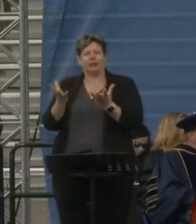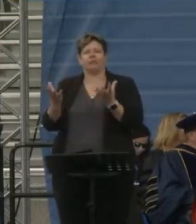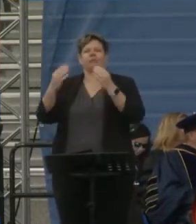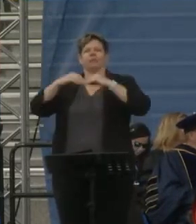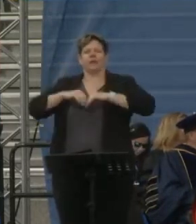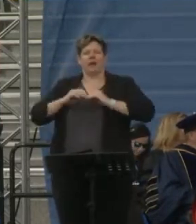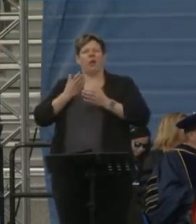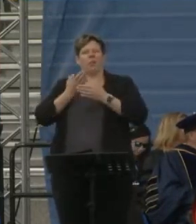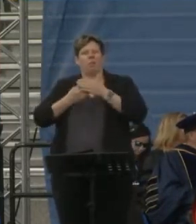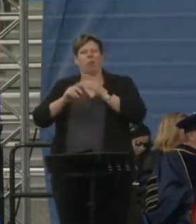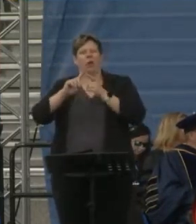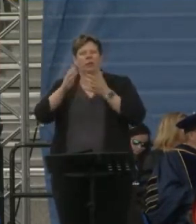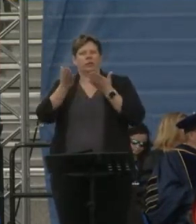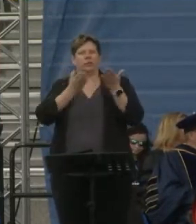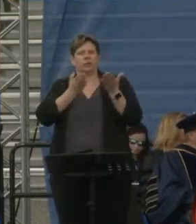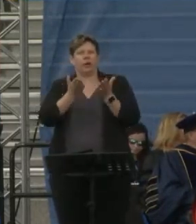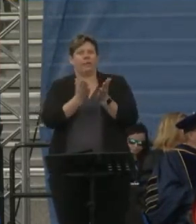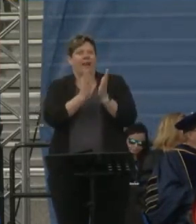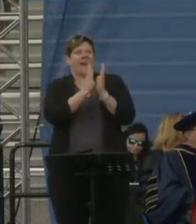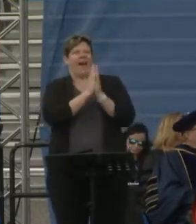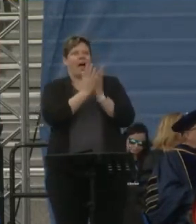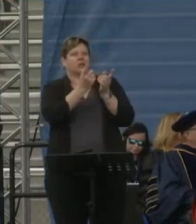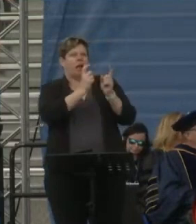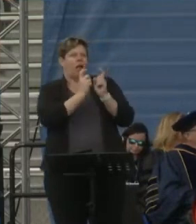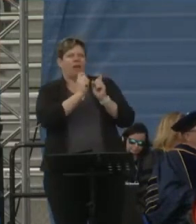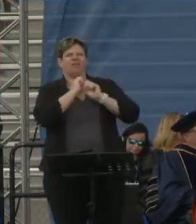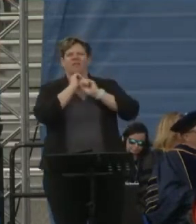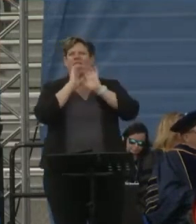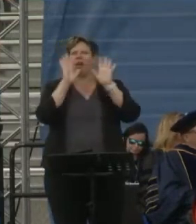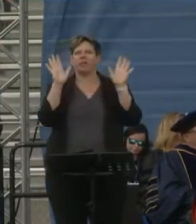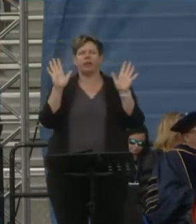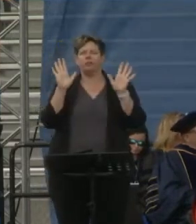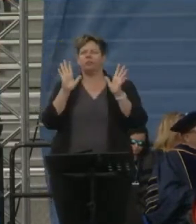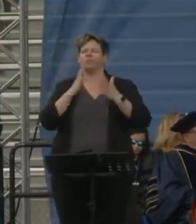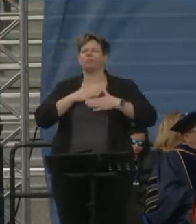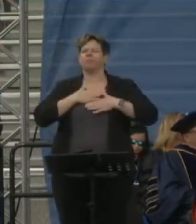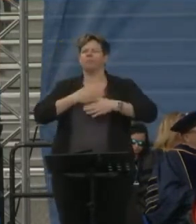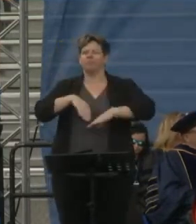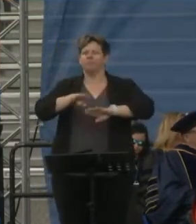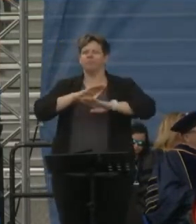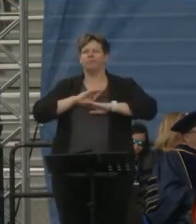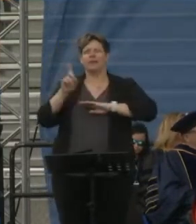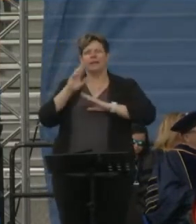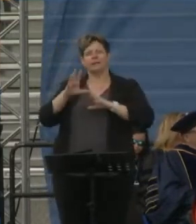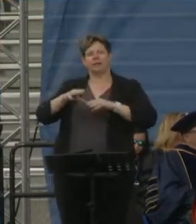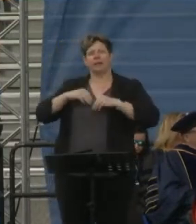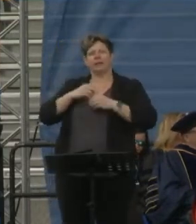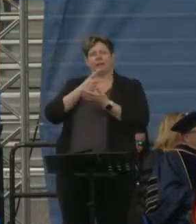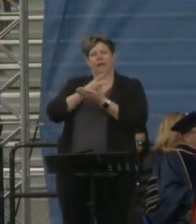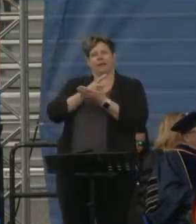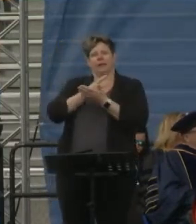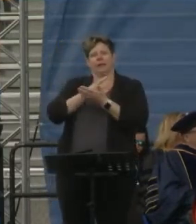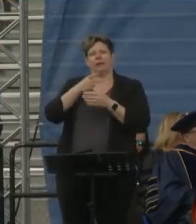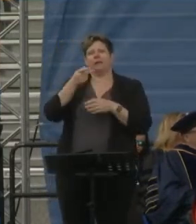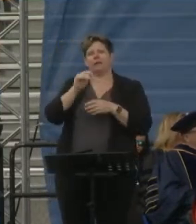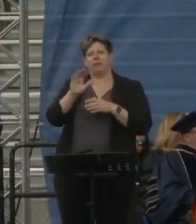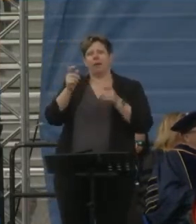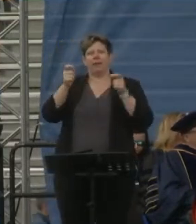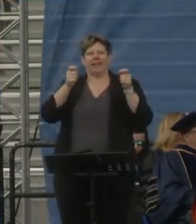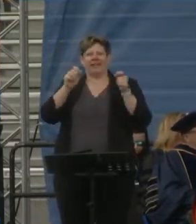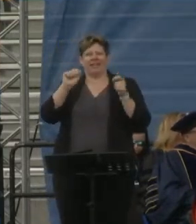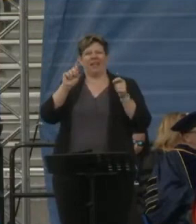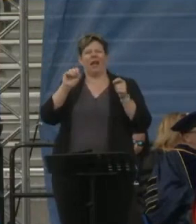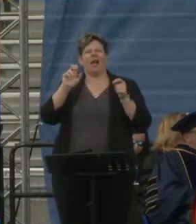who asks for nothing in return. Kenny has been admitted to the master's program in public administration at Boise